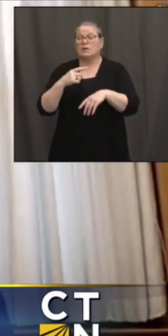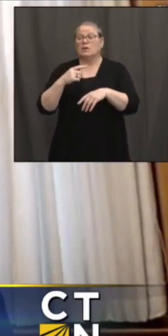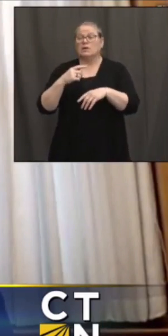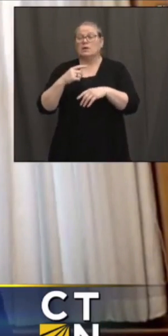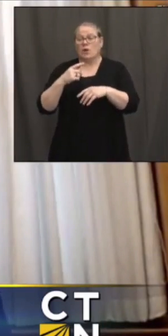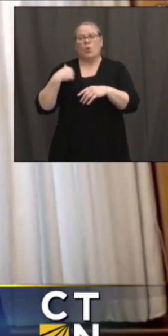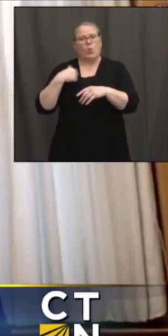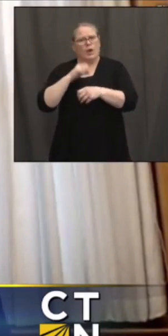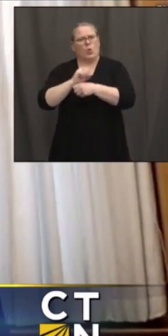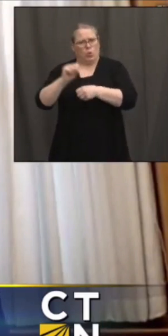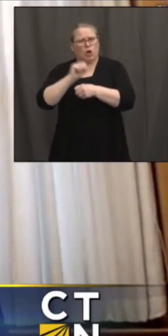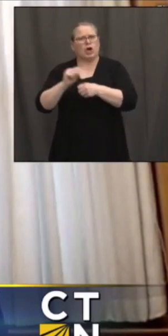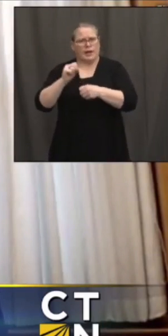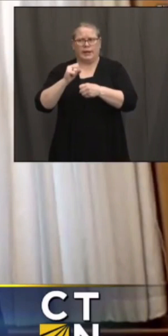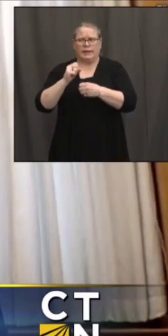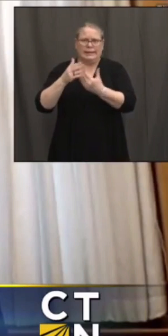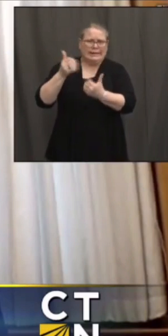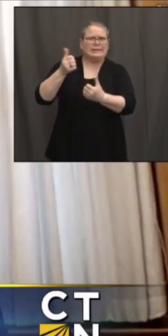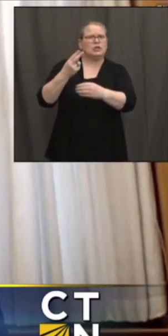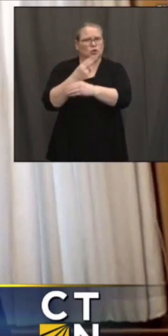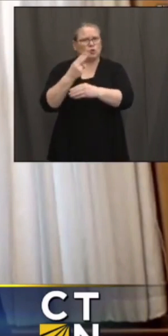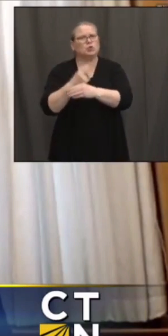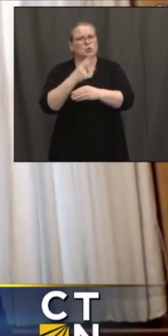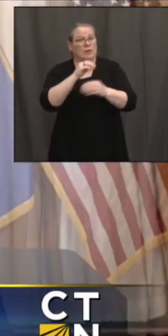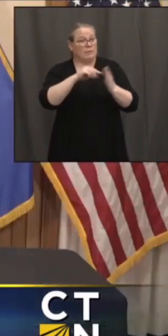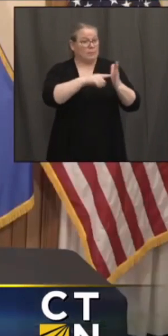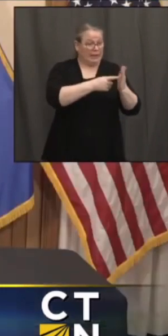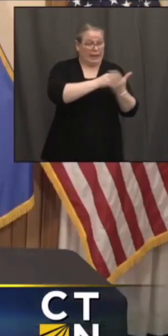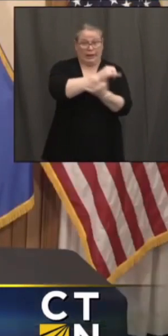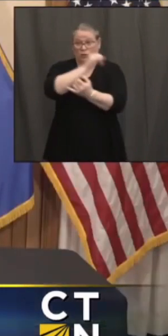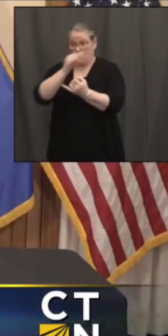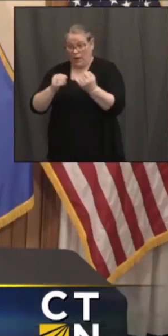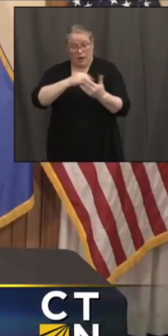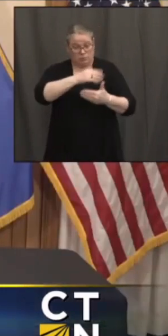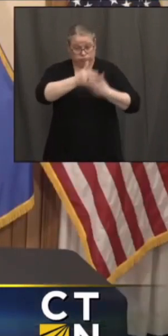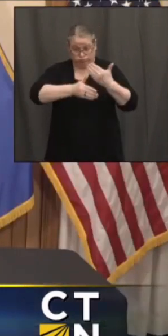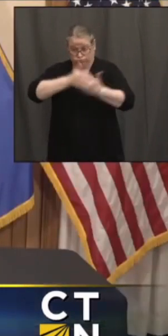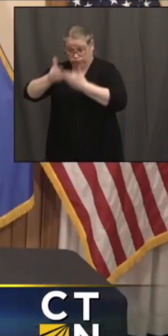improve the process end to end. So that work is ongoing.